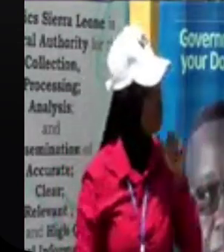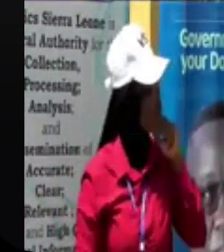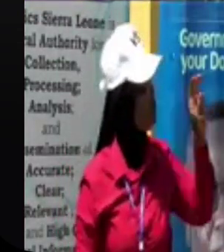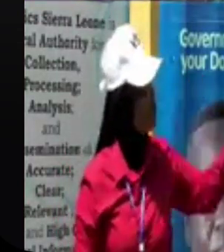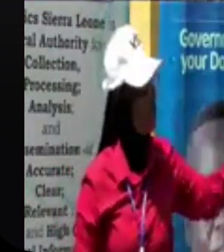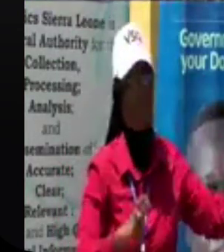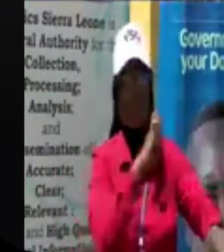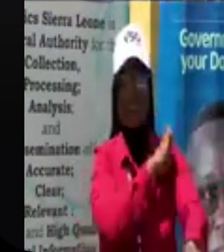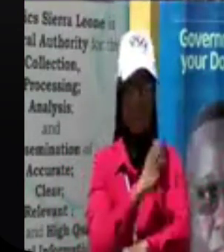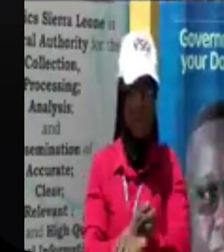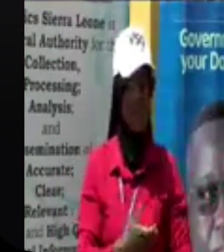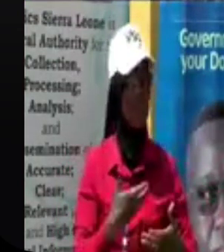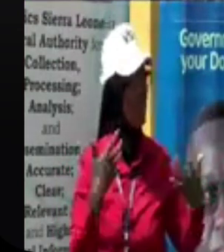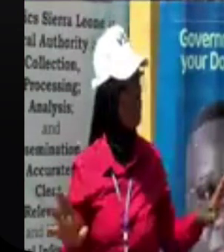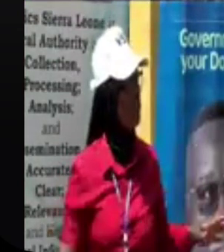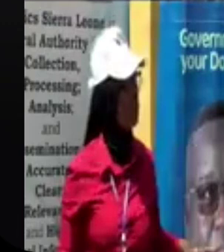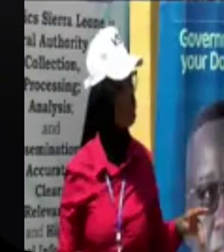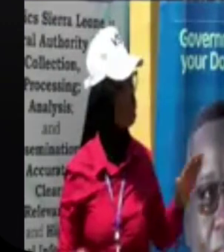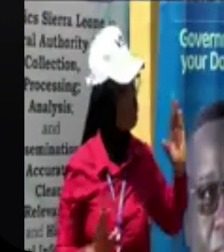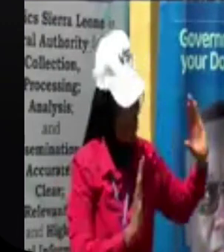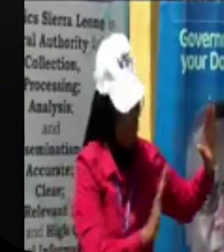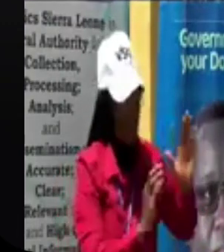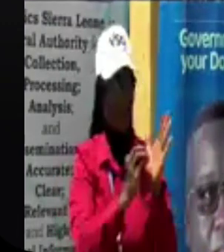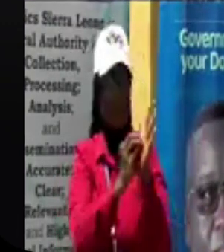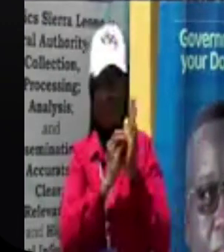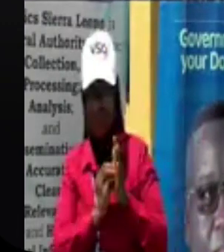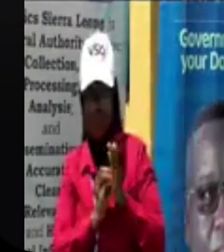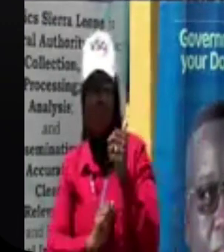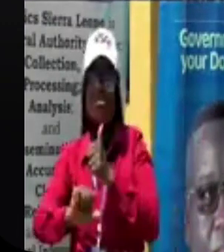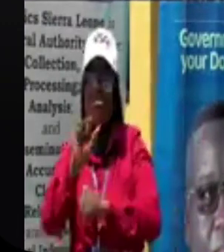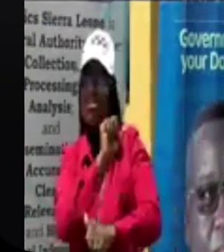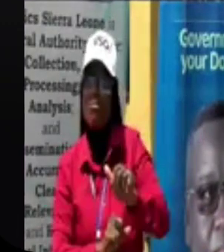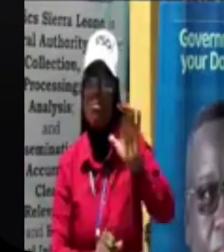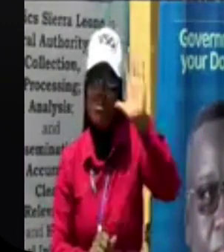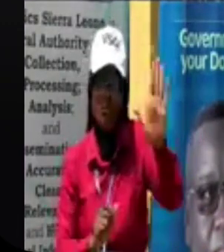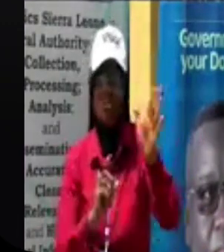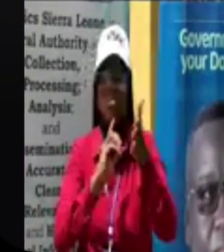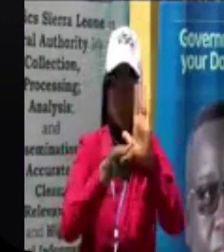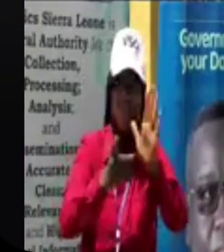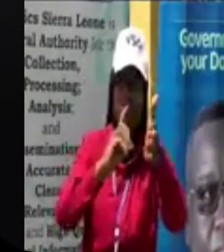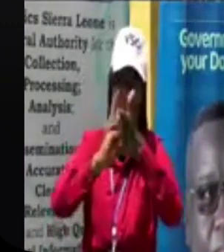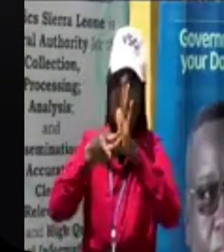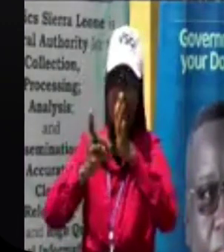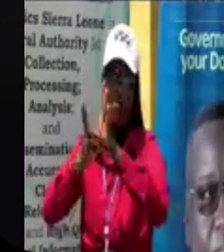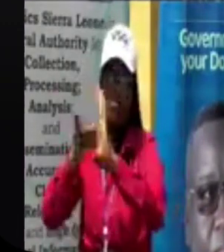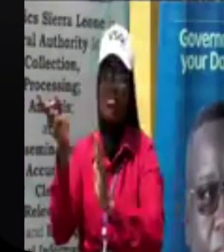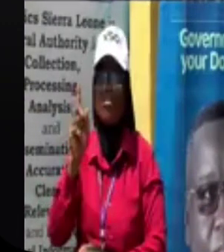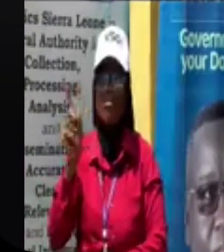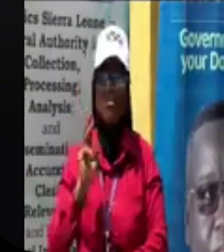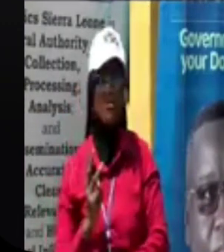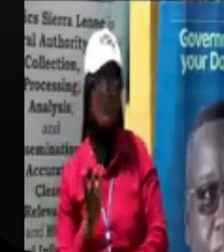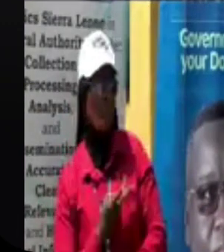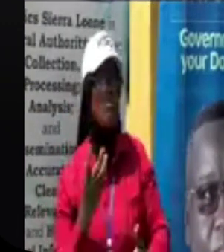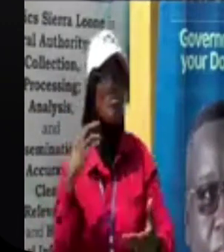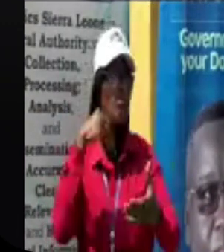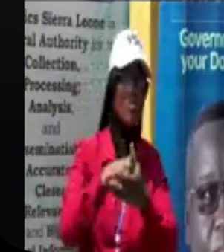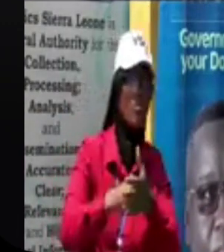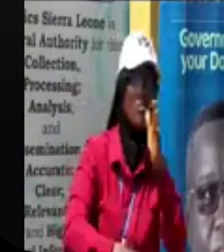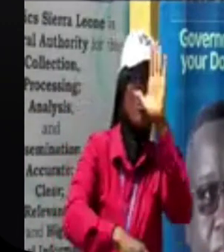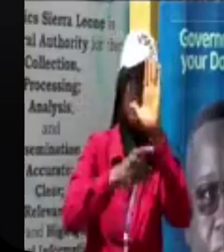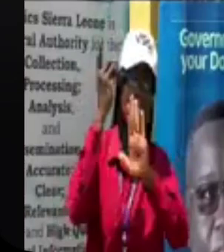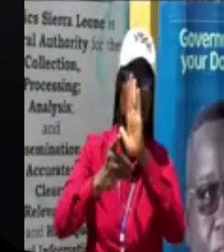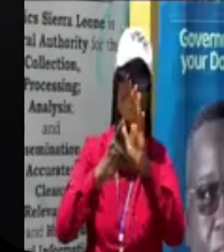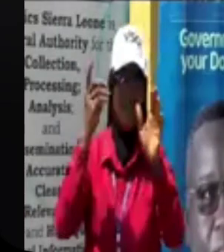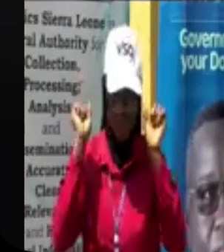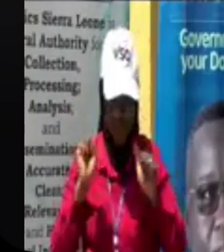to energy, we don't give updates. Just the other area, there is another 5 minutes. Let we just know who side we did development. And if